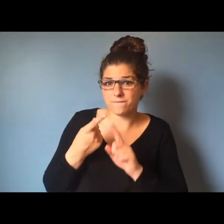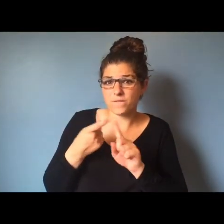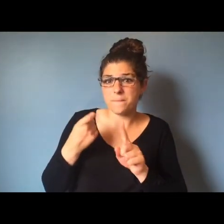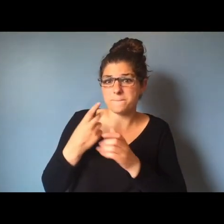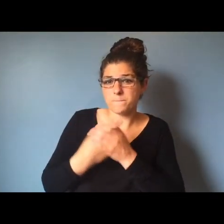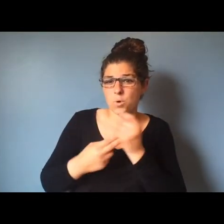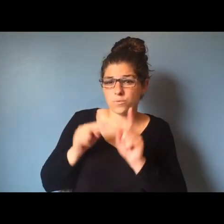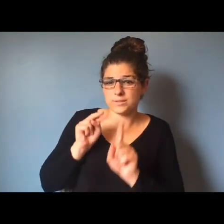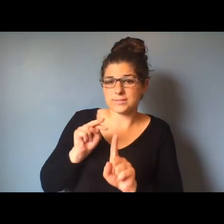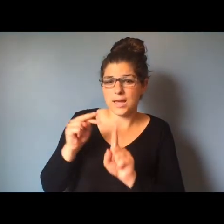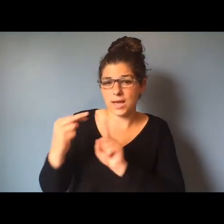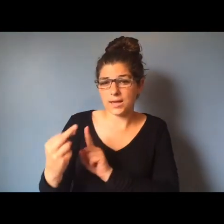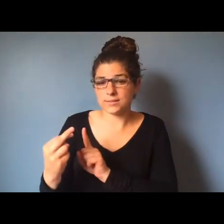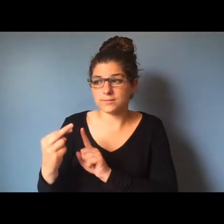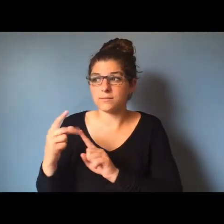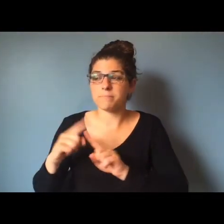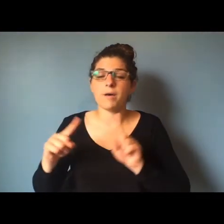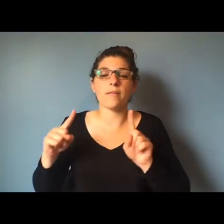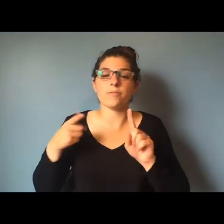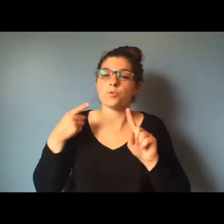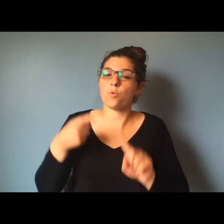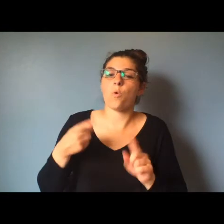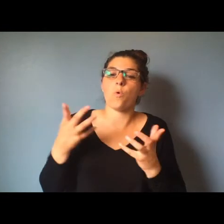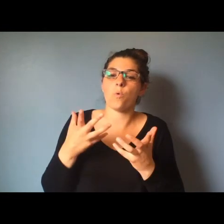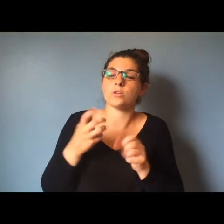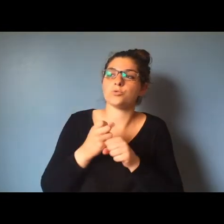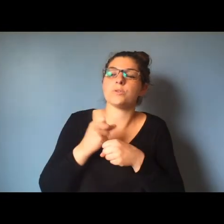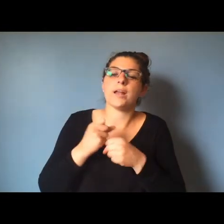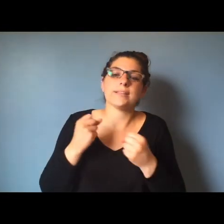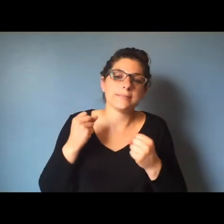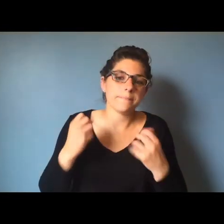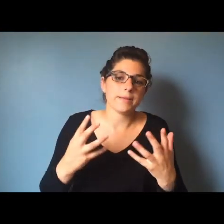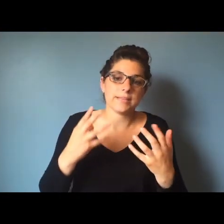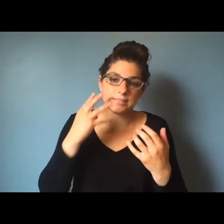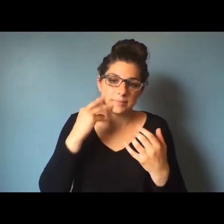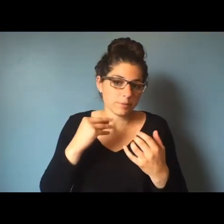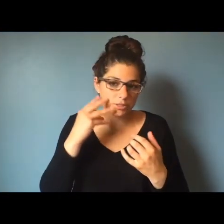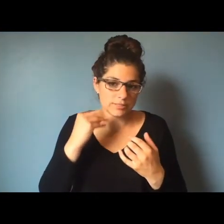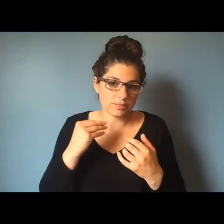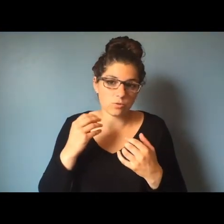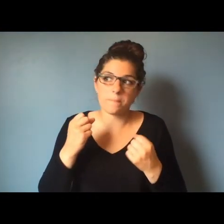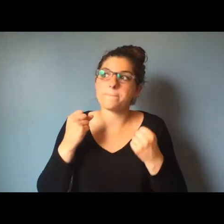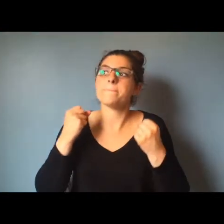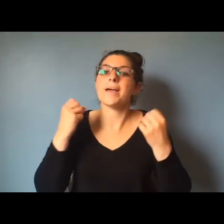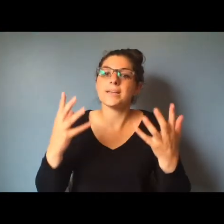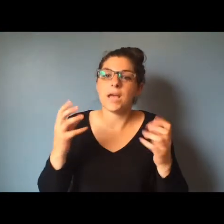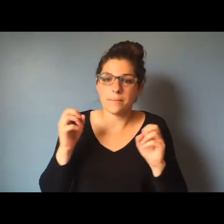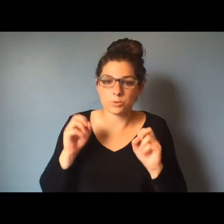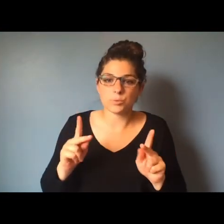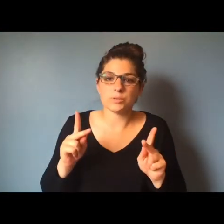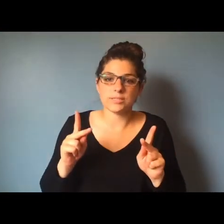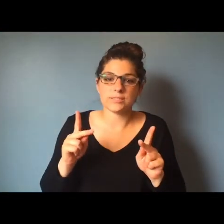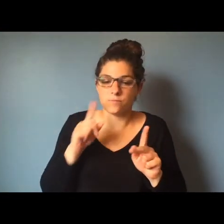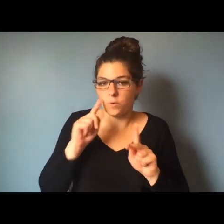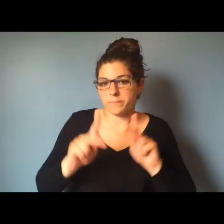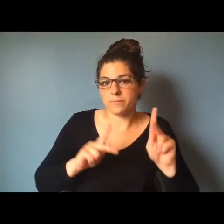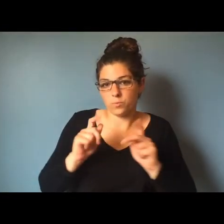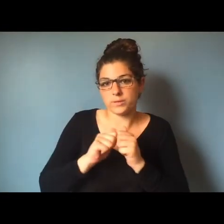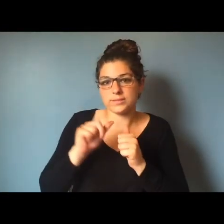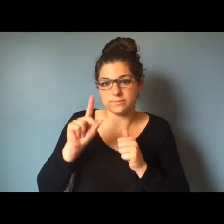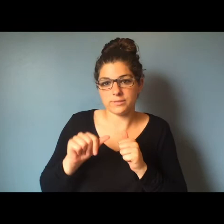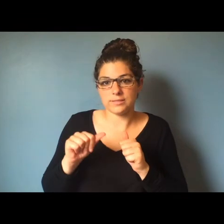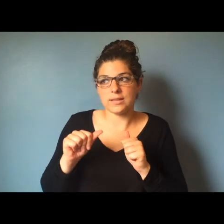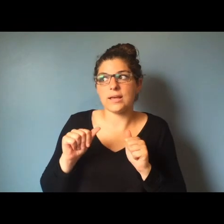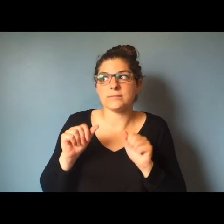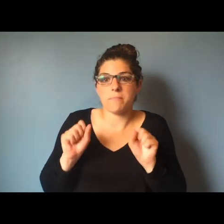sides. But ultimately the goal is to create as many experiences or as many opportunities for people with disabilities as